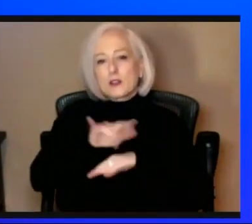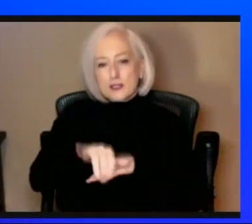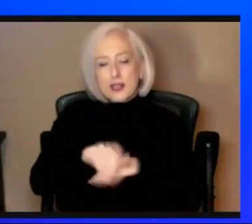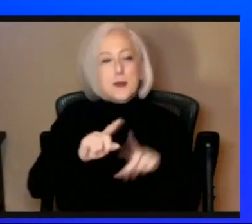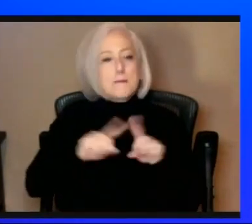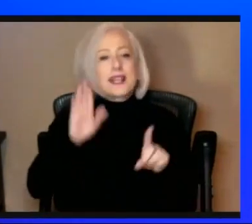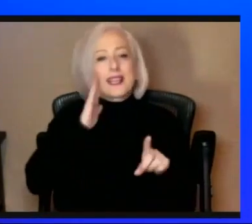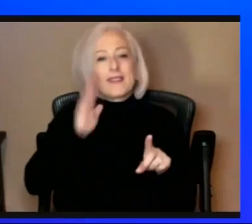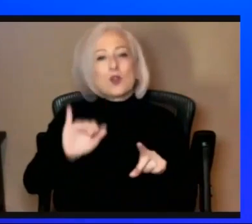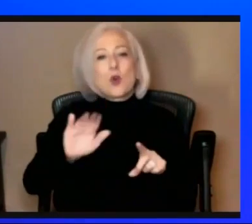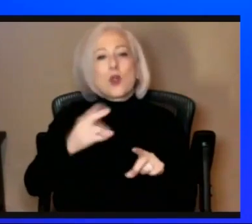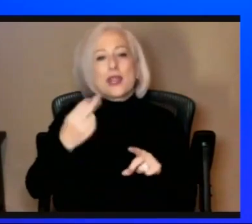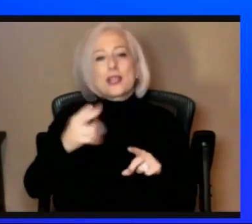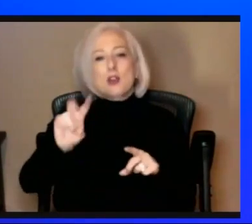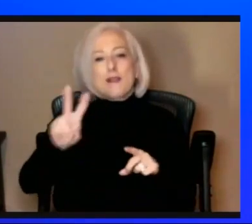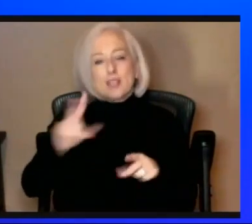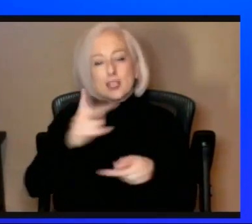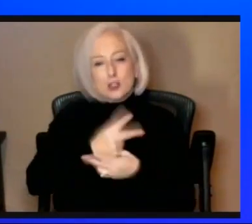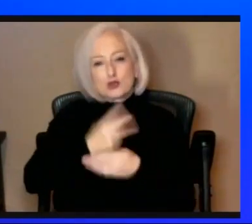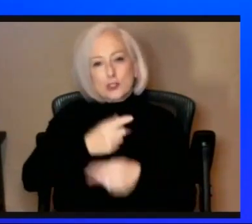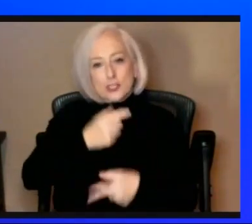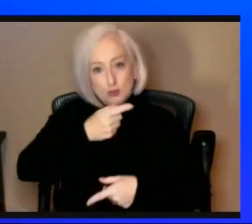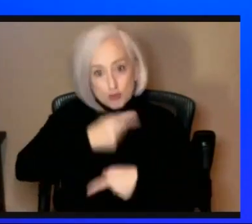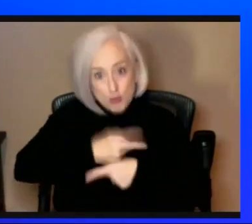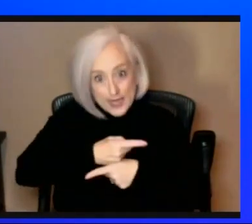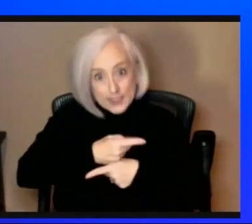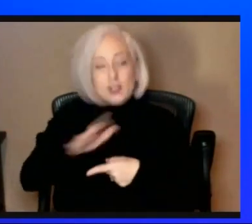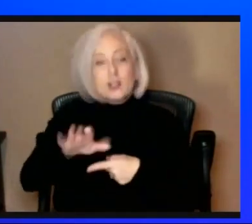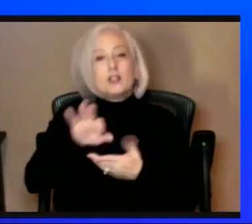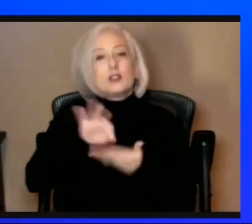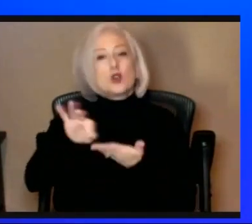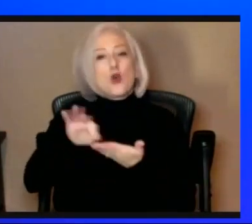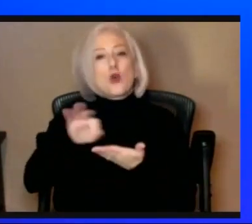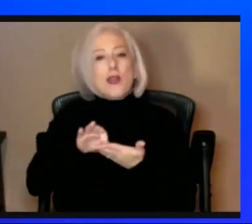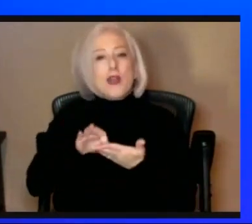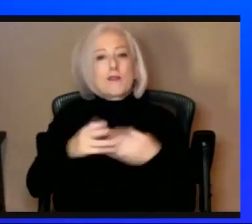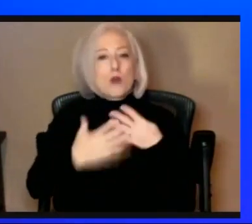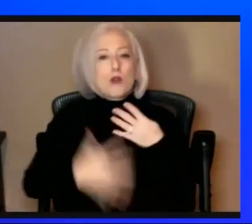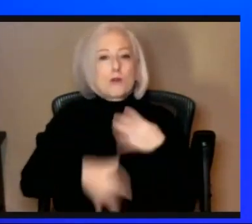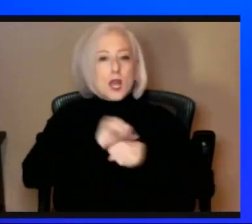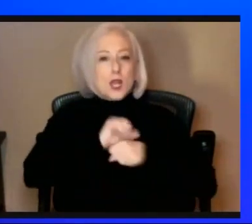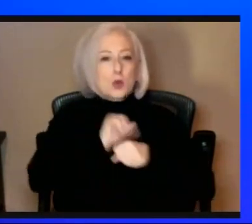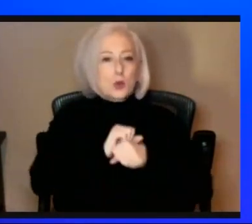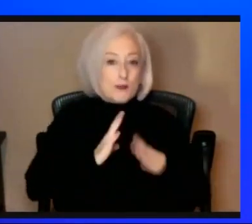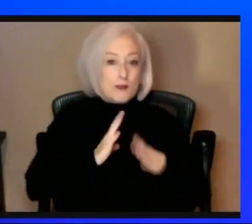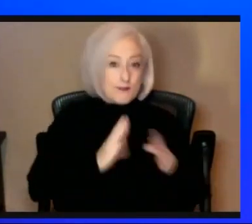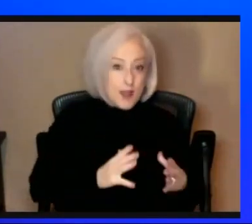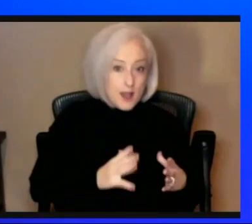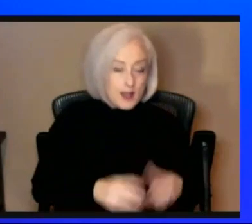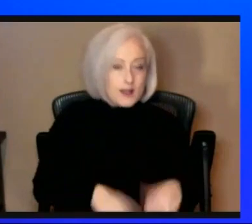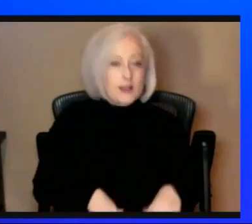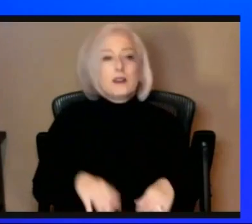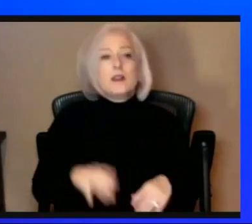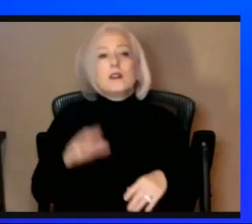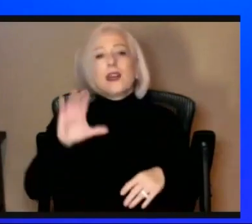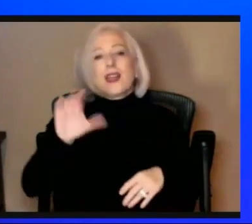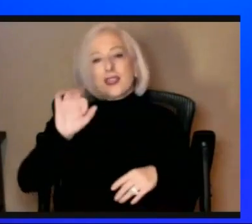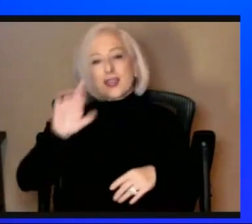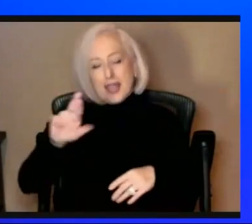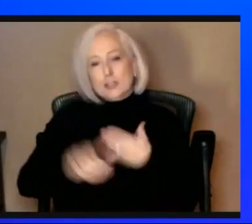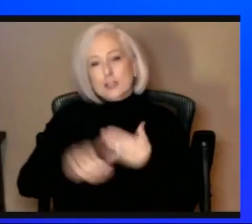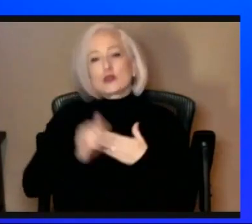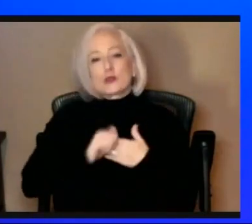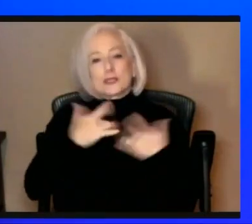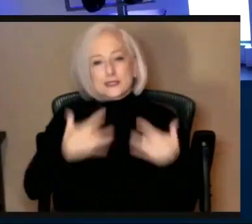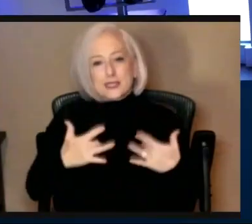correctly treated and your counts look great, your risk of most of those cancers are down significantly. Hawkeye. Those cancer risks are usually to people who haven't had full treatment